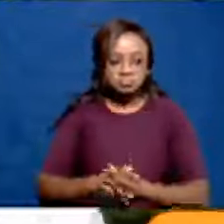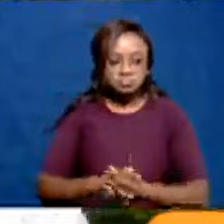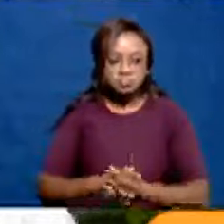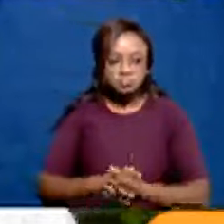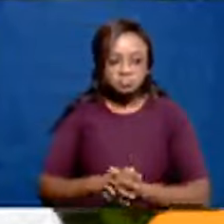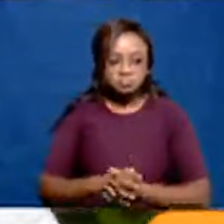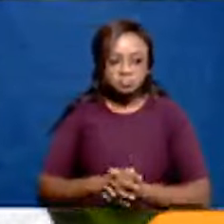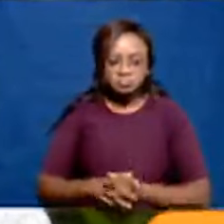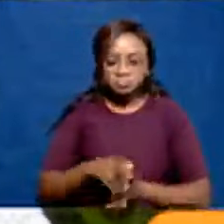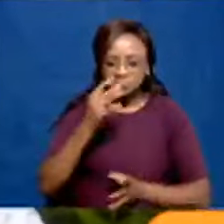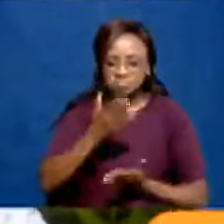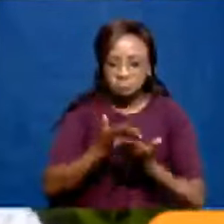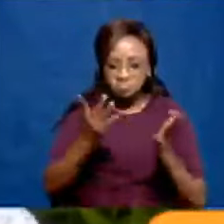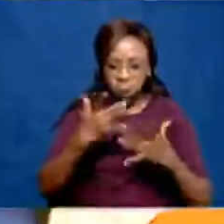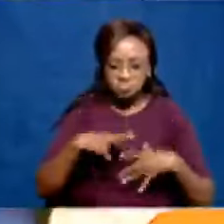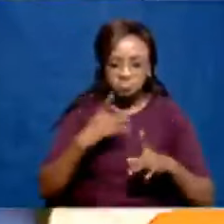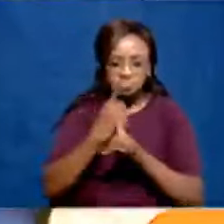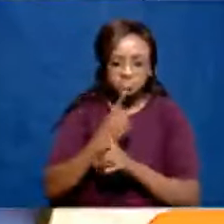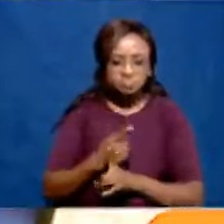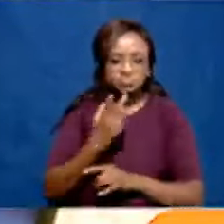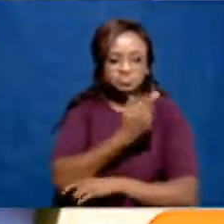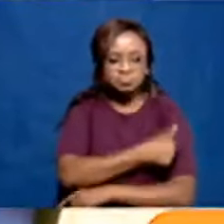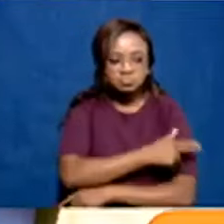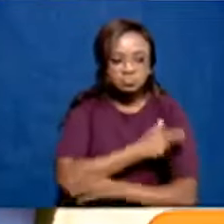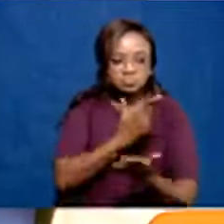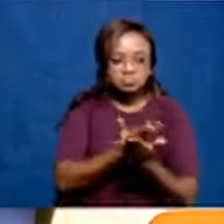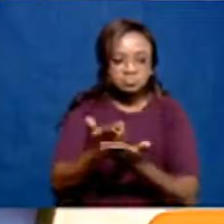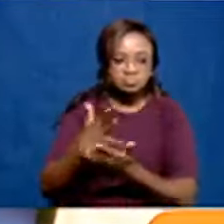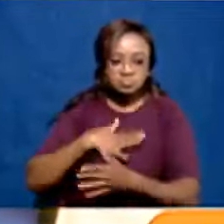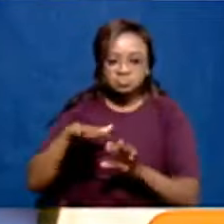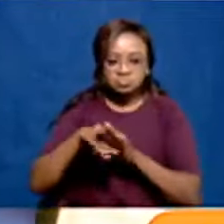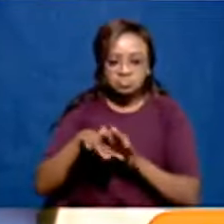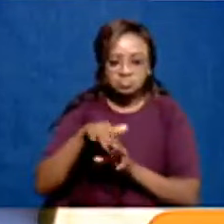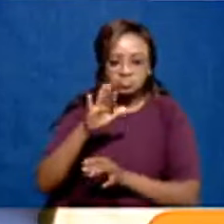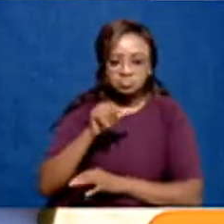who are also in various hospitals. Our members from this